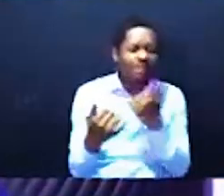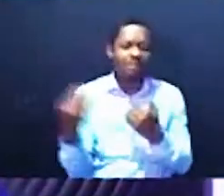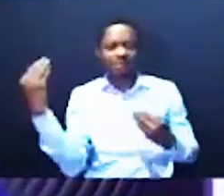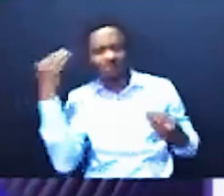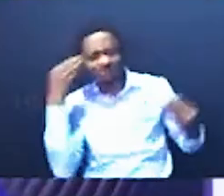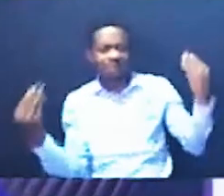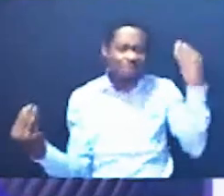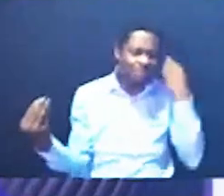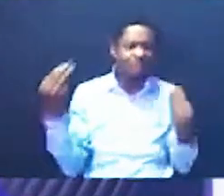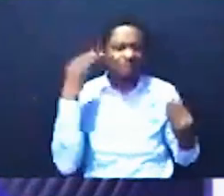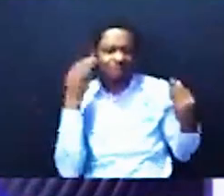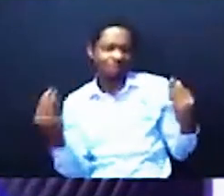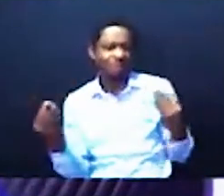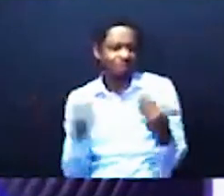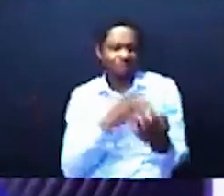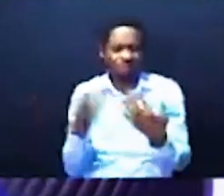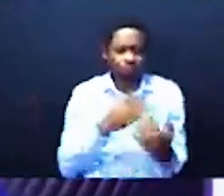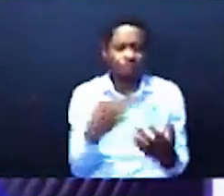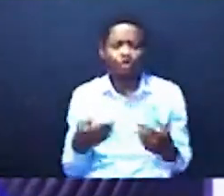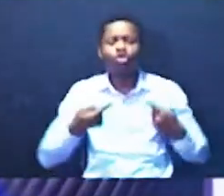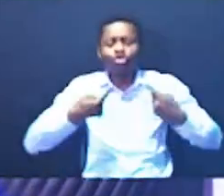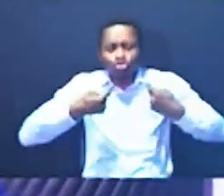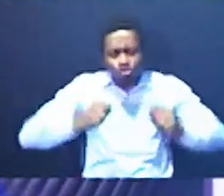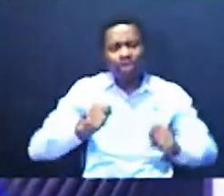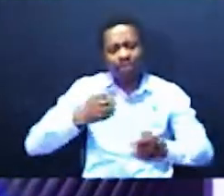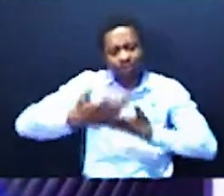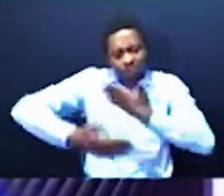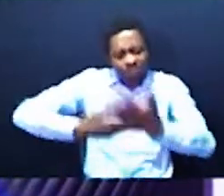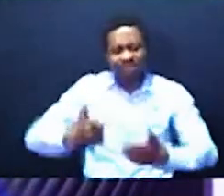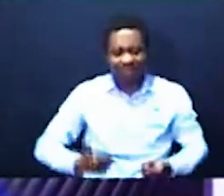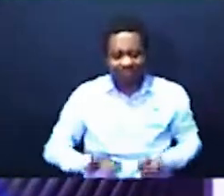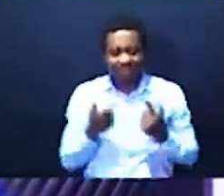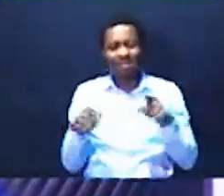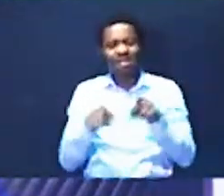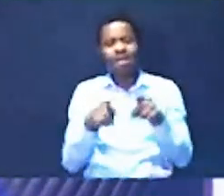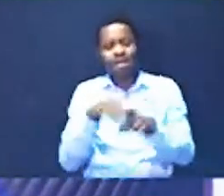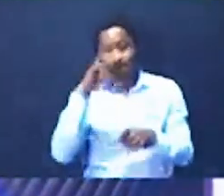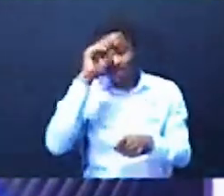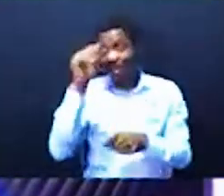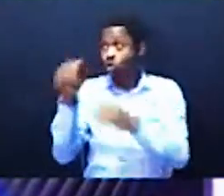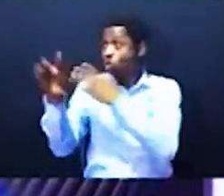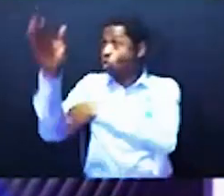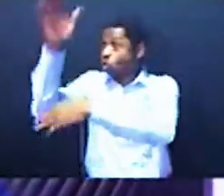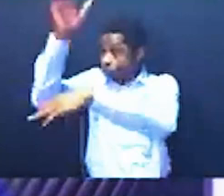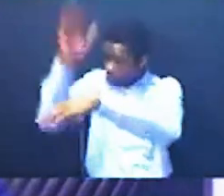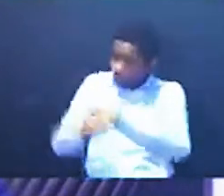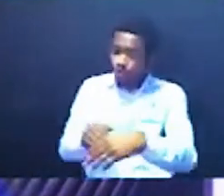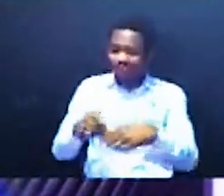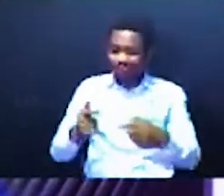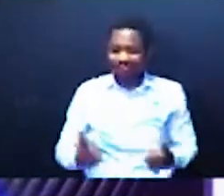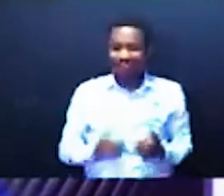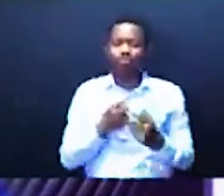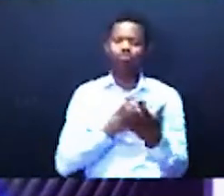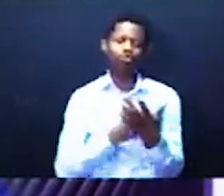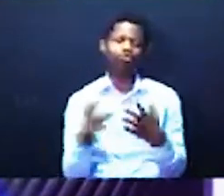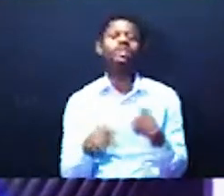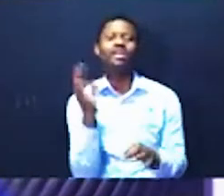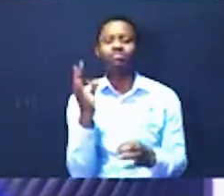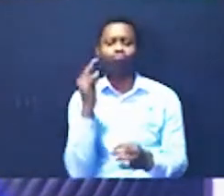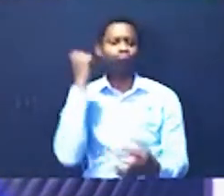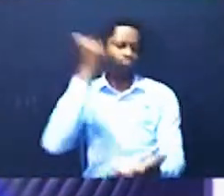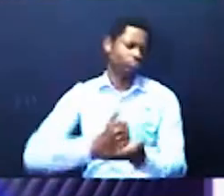your posture as a man who has been called to live a holy life.